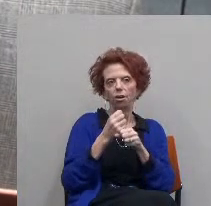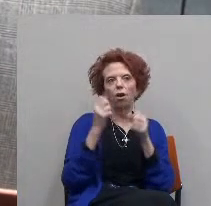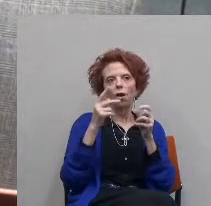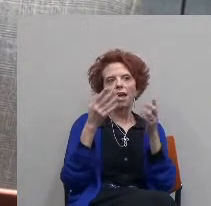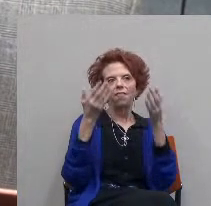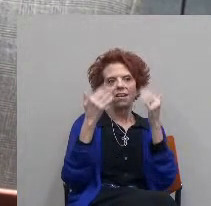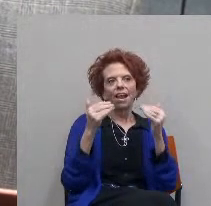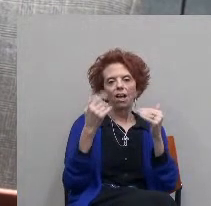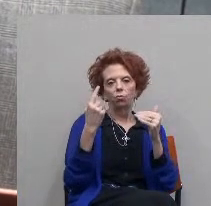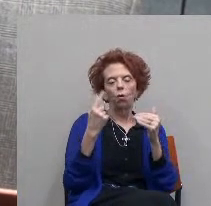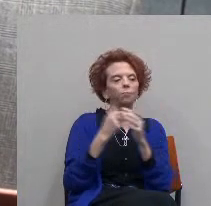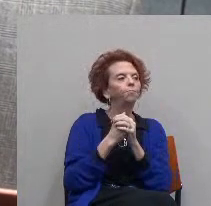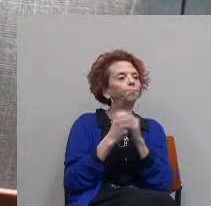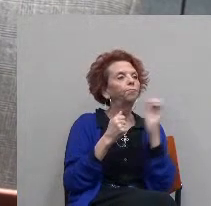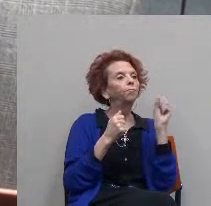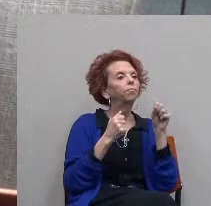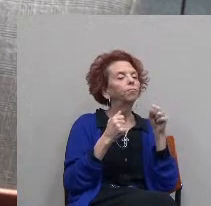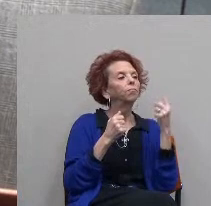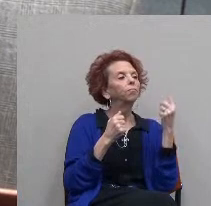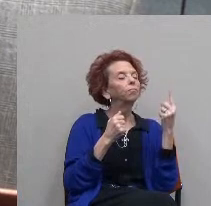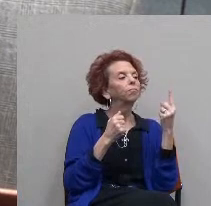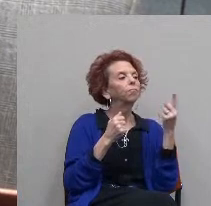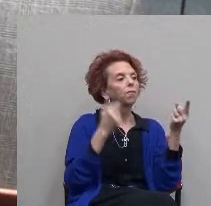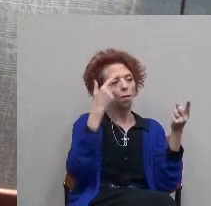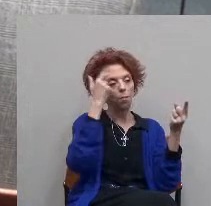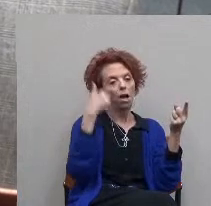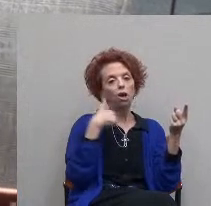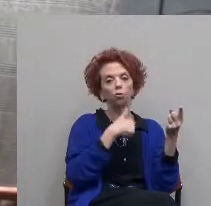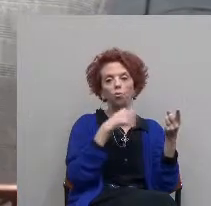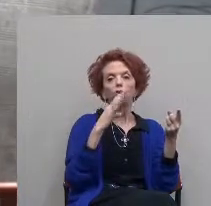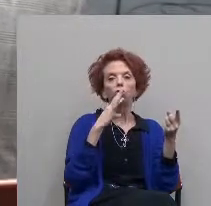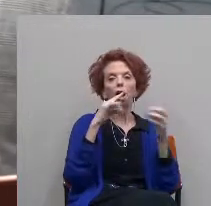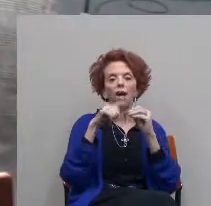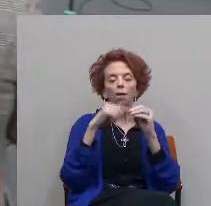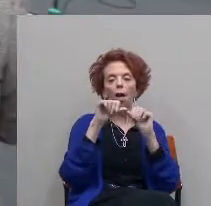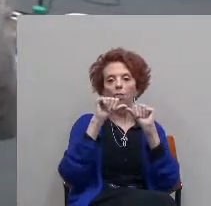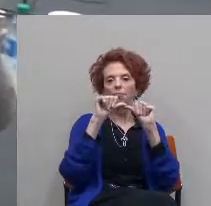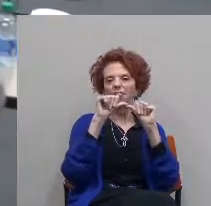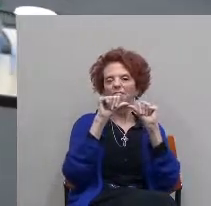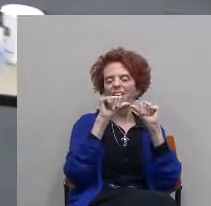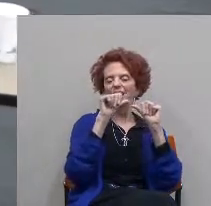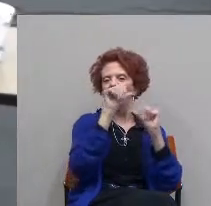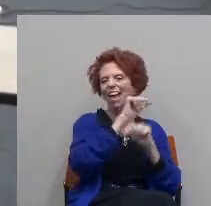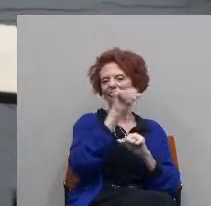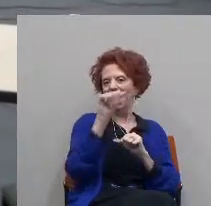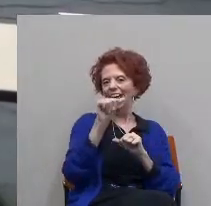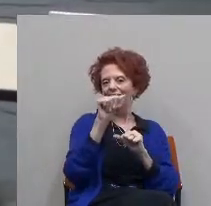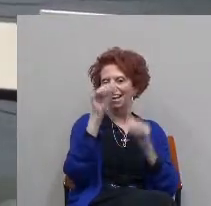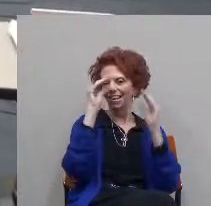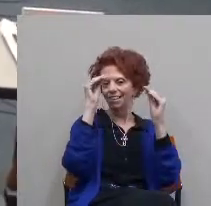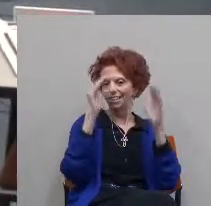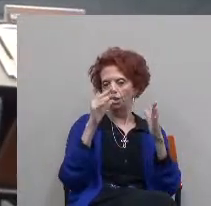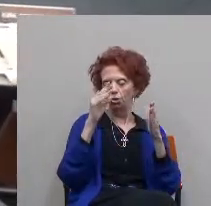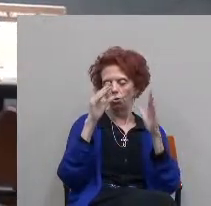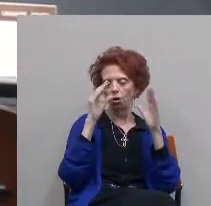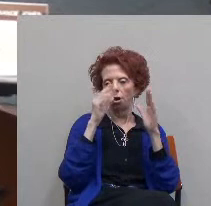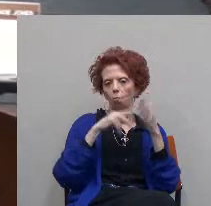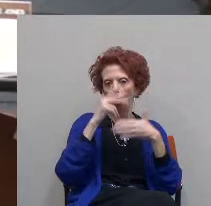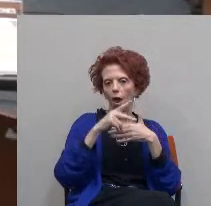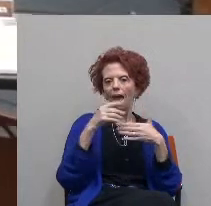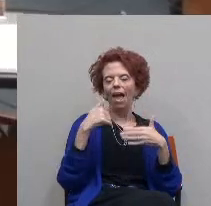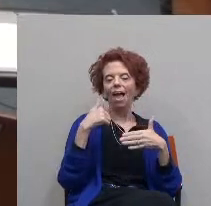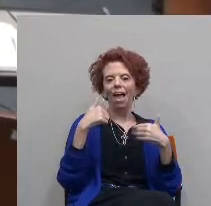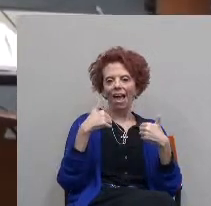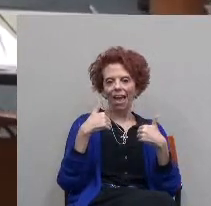So moving on to the next one, oh yes ma'am. Since we're talking about the associate teacher program, as a member